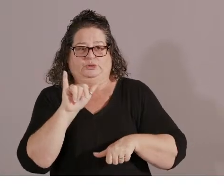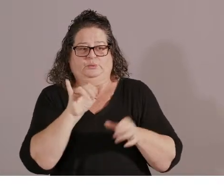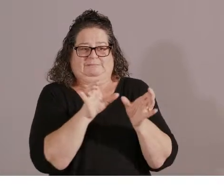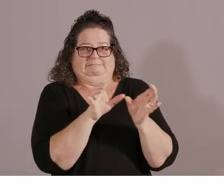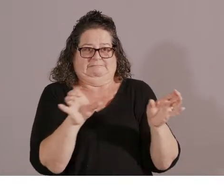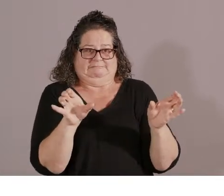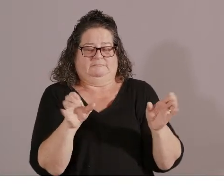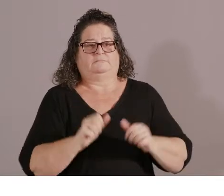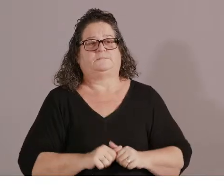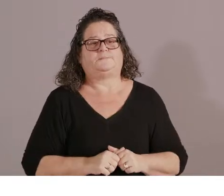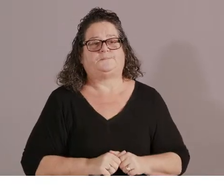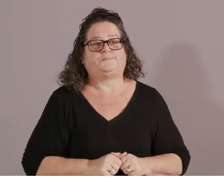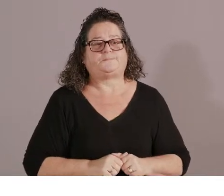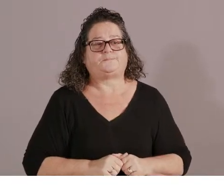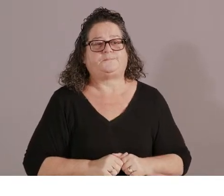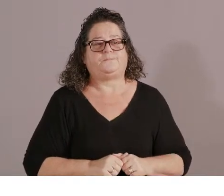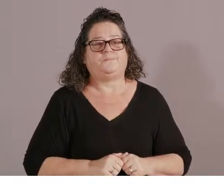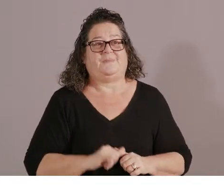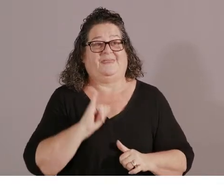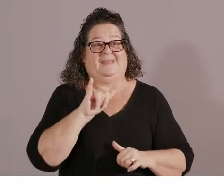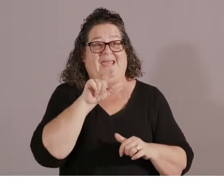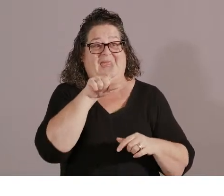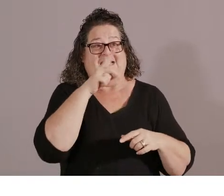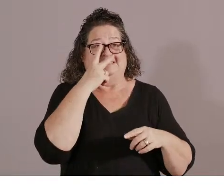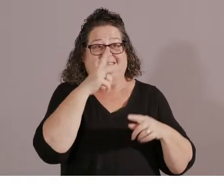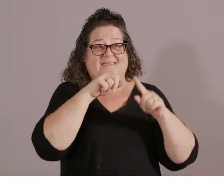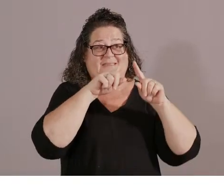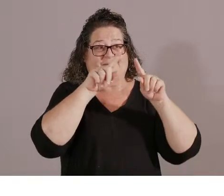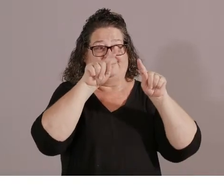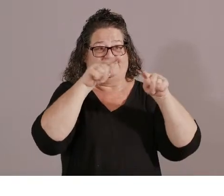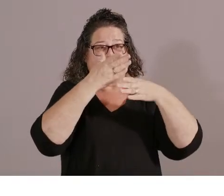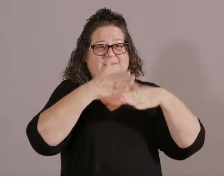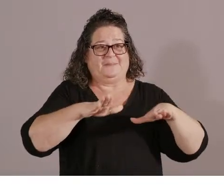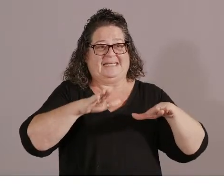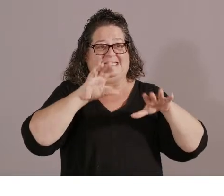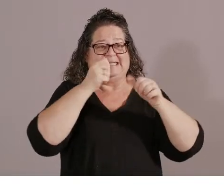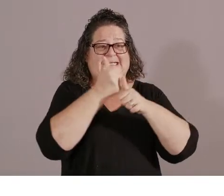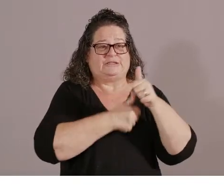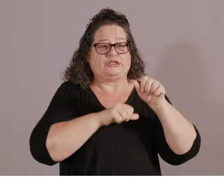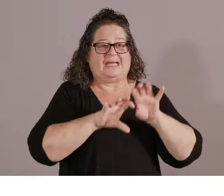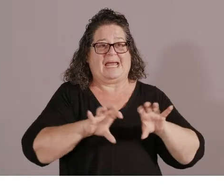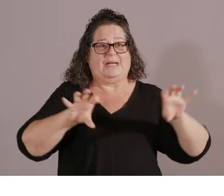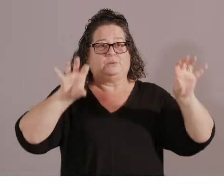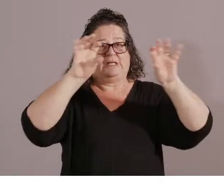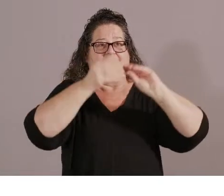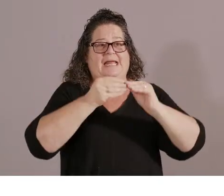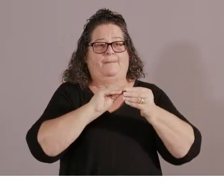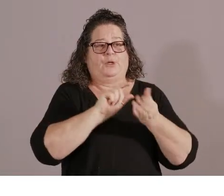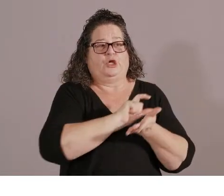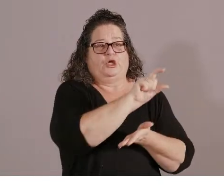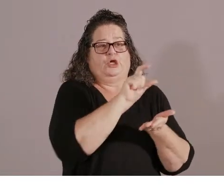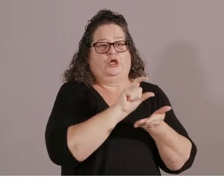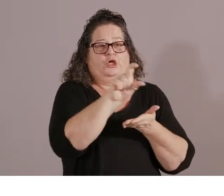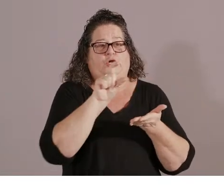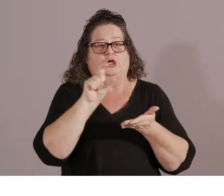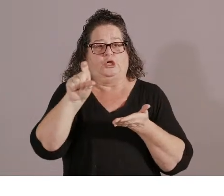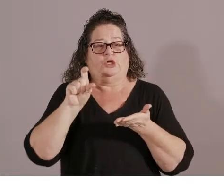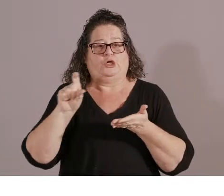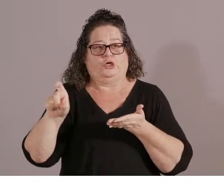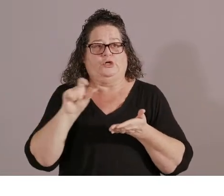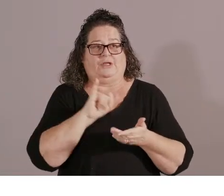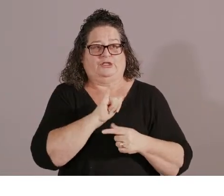This is the breakdown of where the vaccine is going to be allocated through the week of January 24th. So not all of